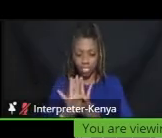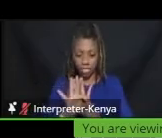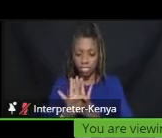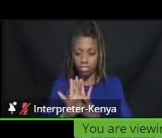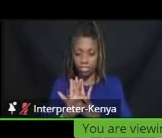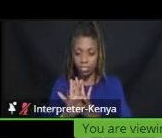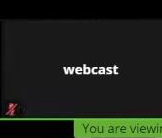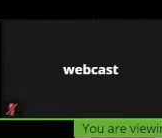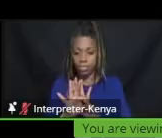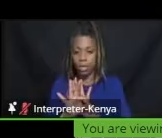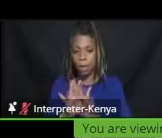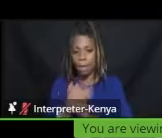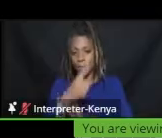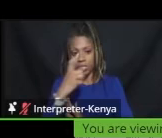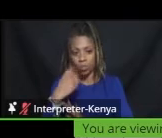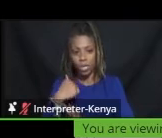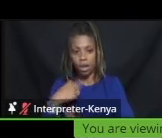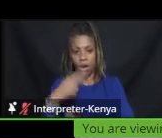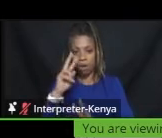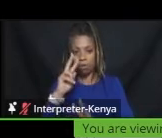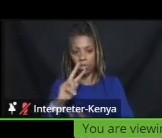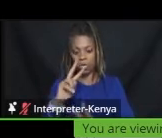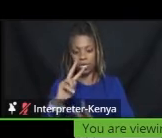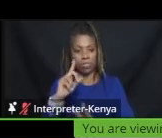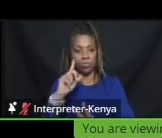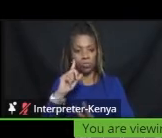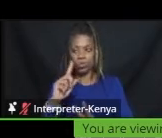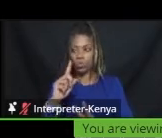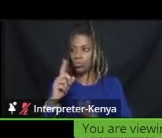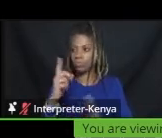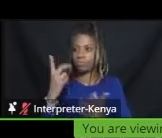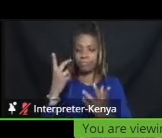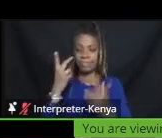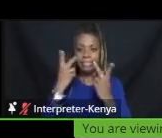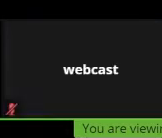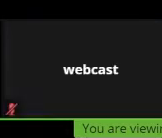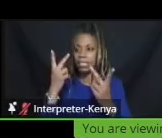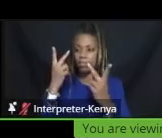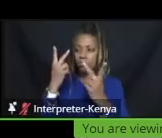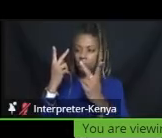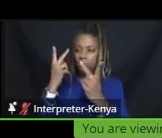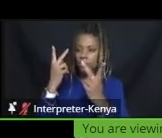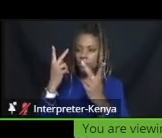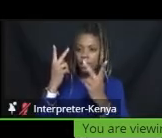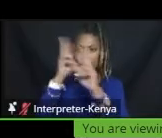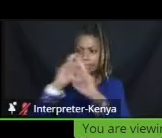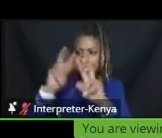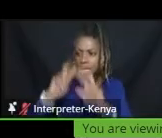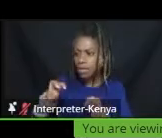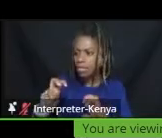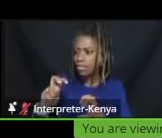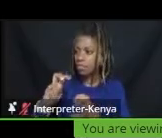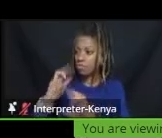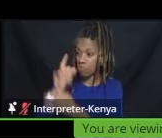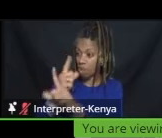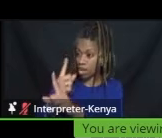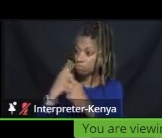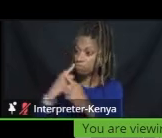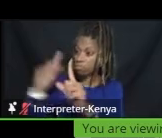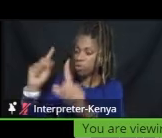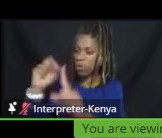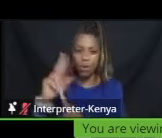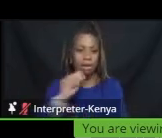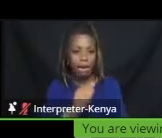coalition as we are looking to examine what is working and what we might improve about Kentucky education as it exists